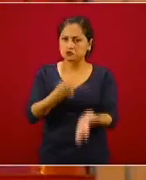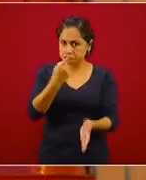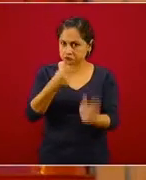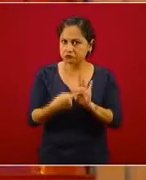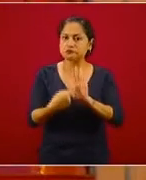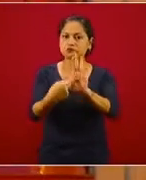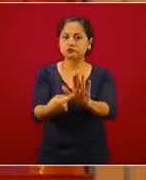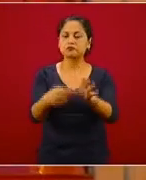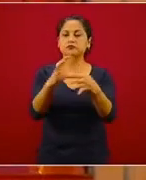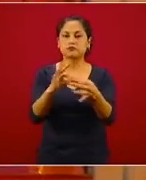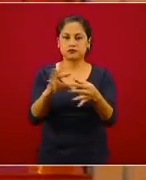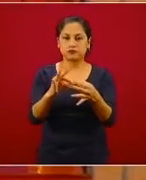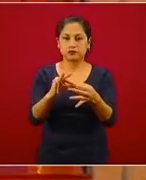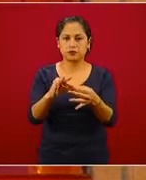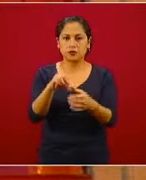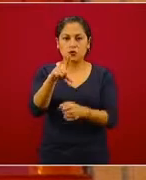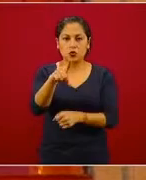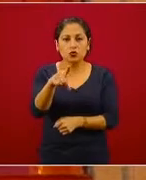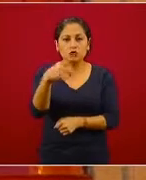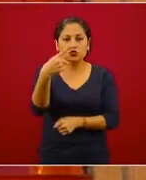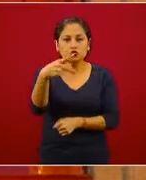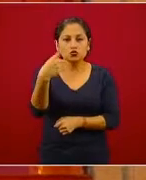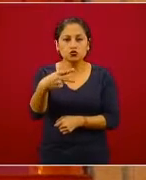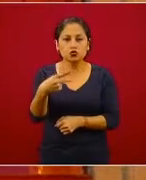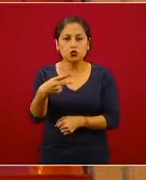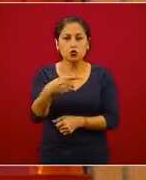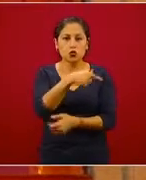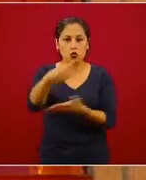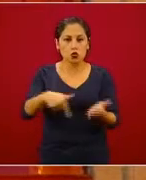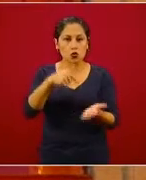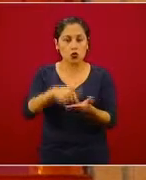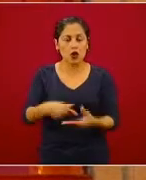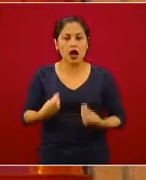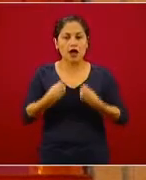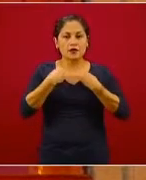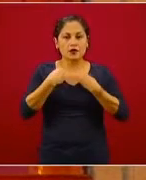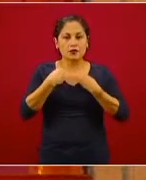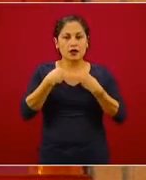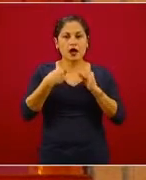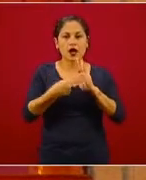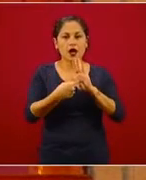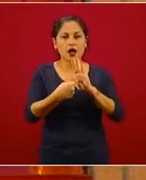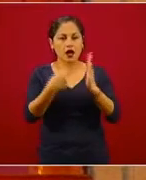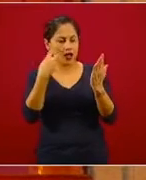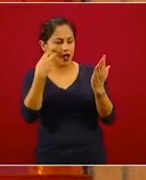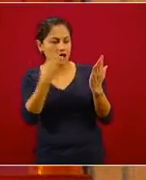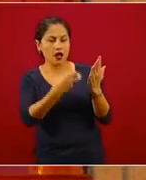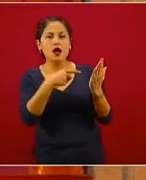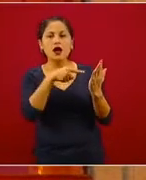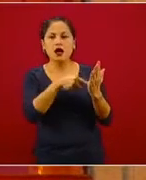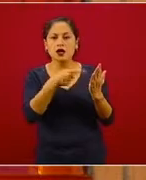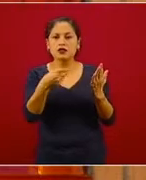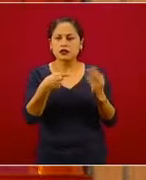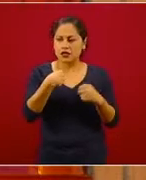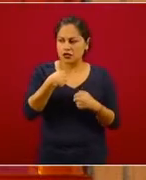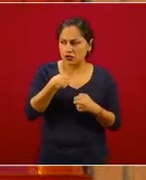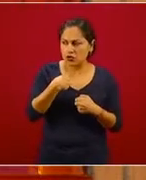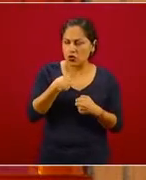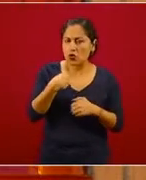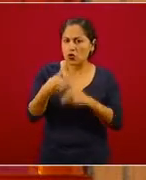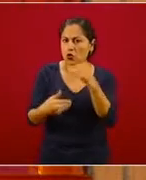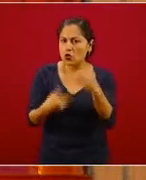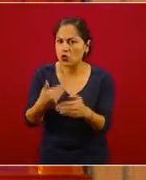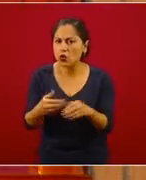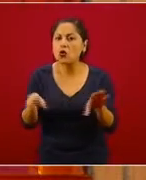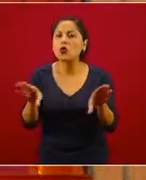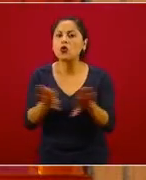yellow, orange, or green. So then you'll be able to see, according to what state you live in, you'll be able to understand what the COVID